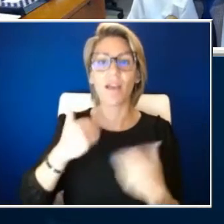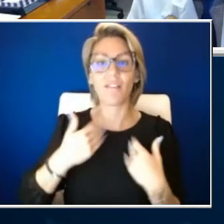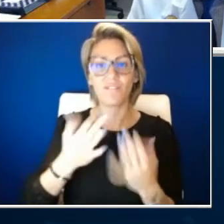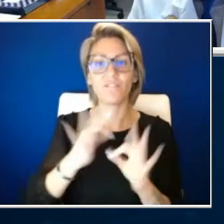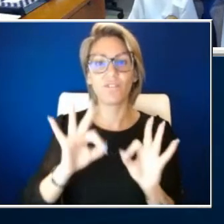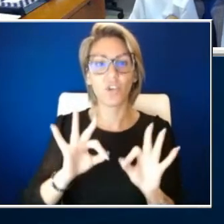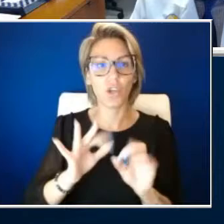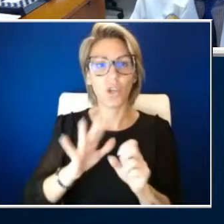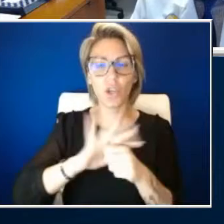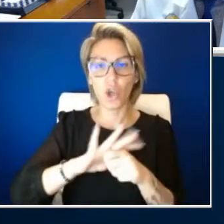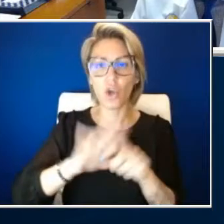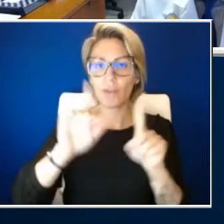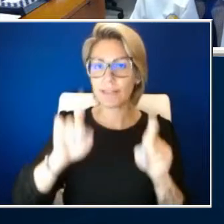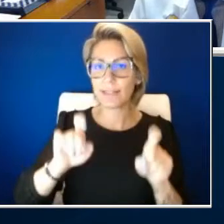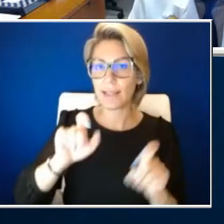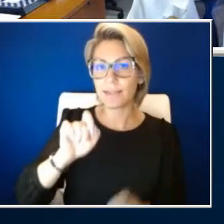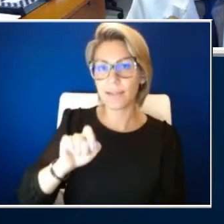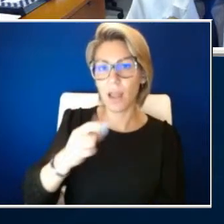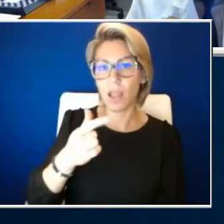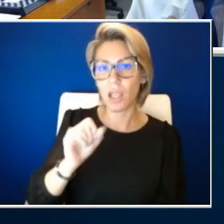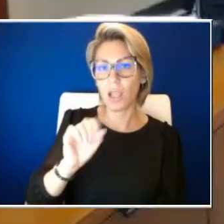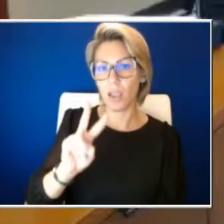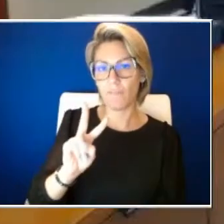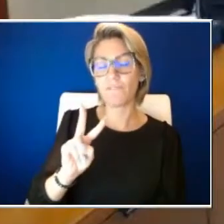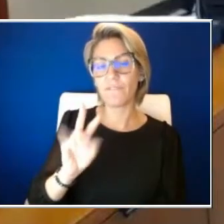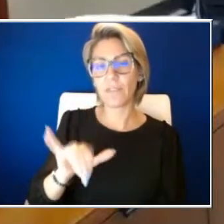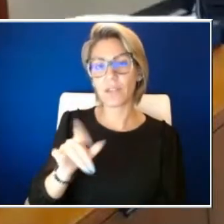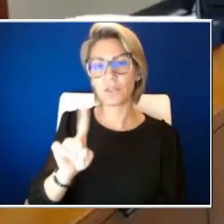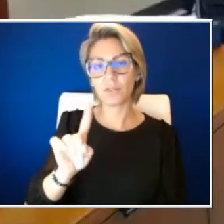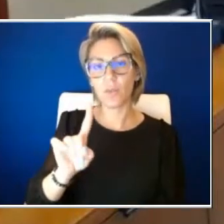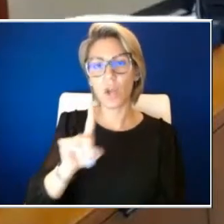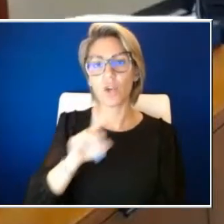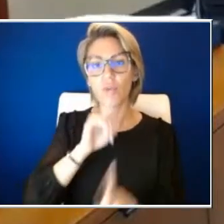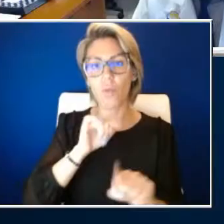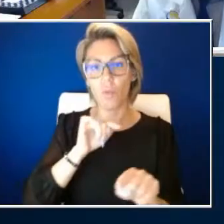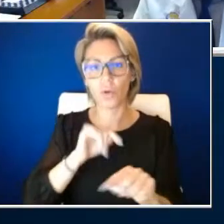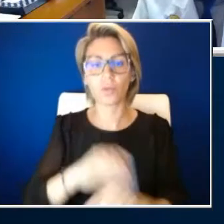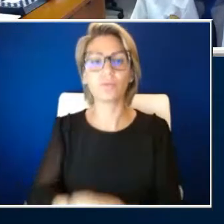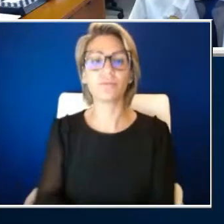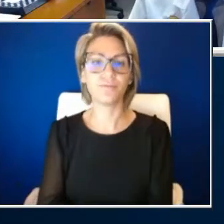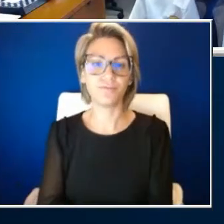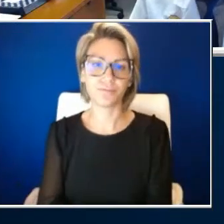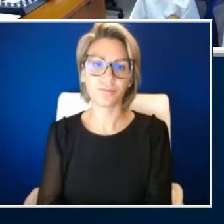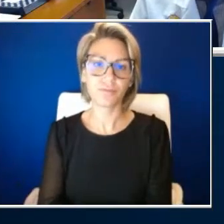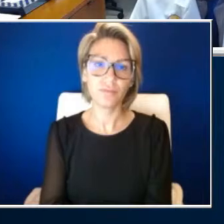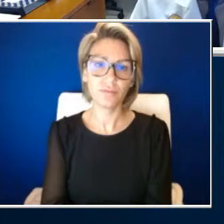COVIDtest.gov, I believe, is where you go to order those.